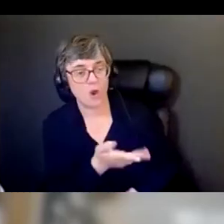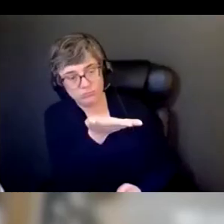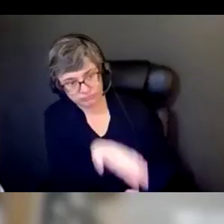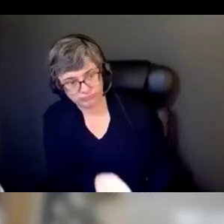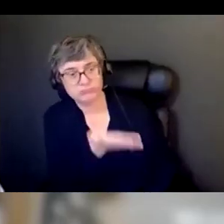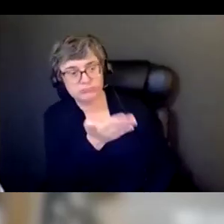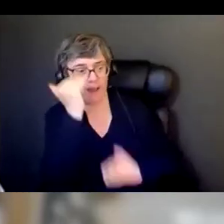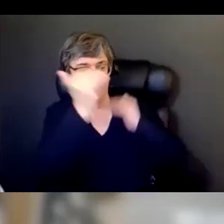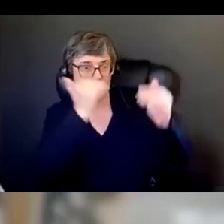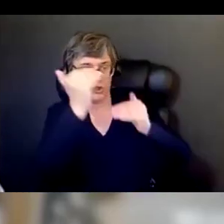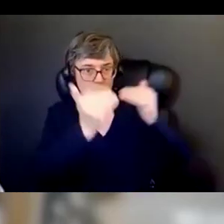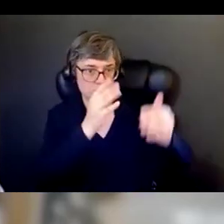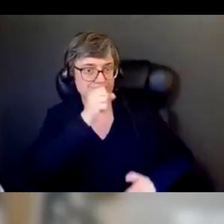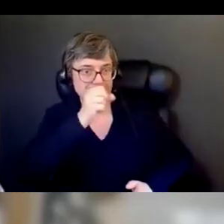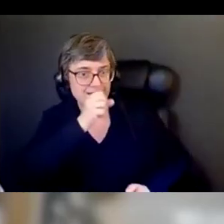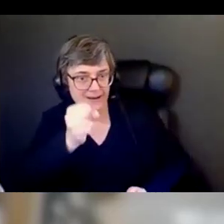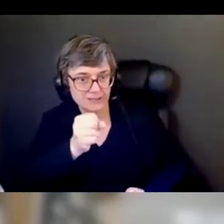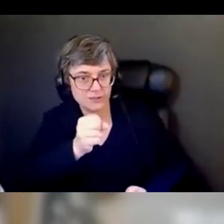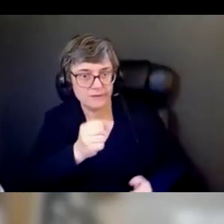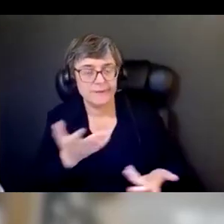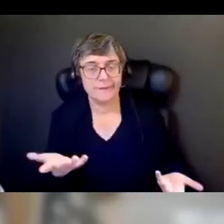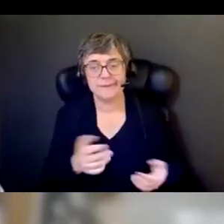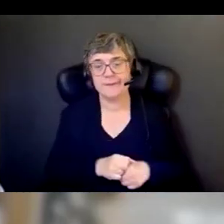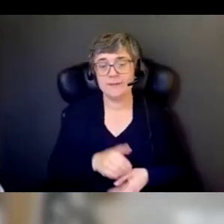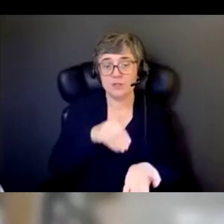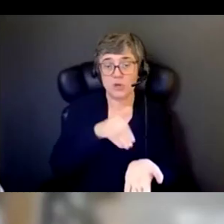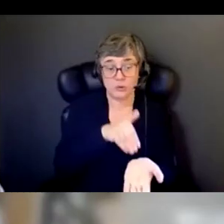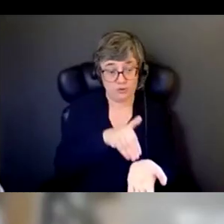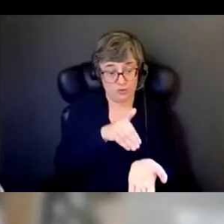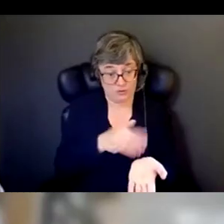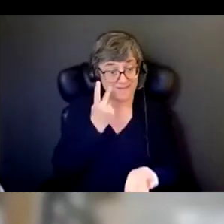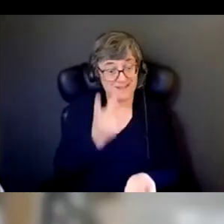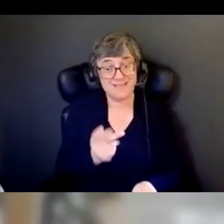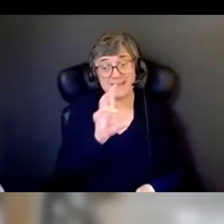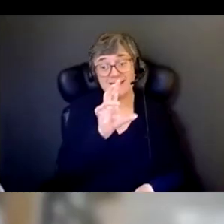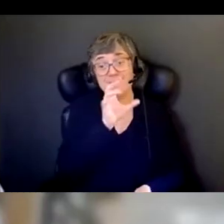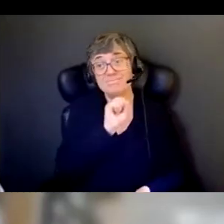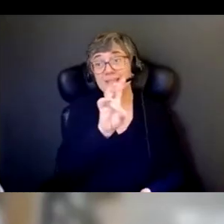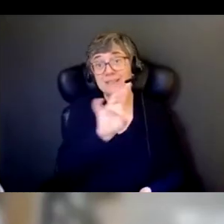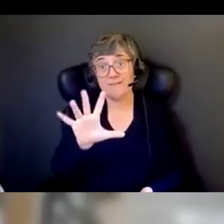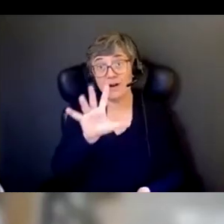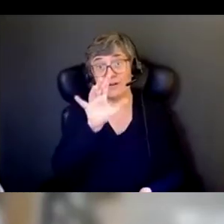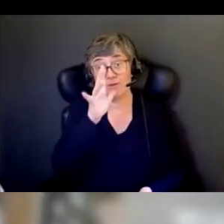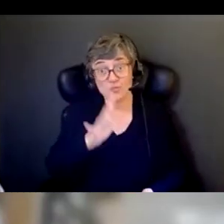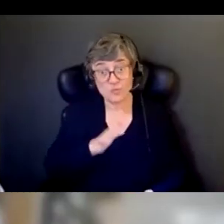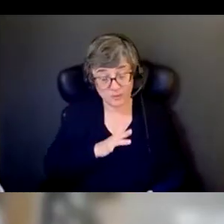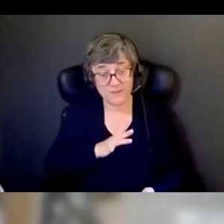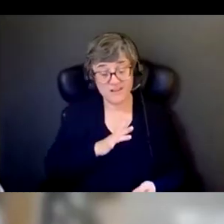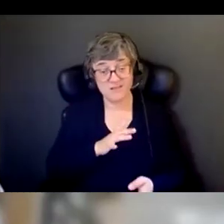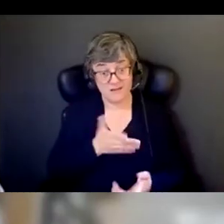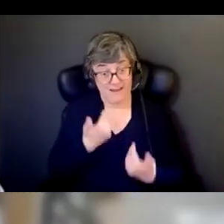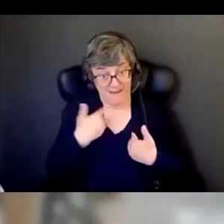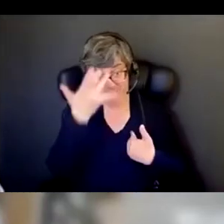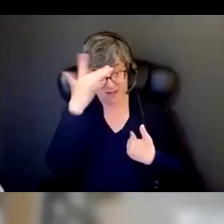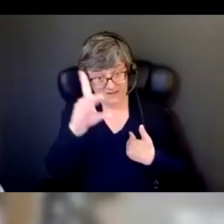a family doctor, for example, sees a 75-year-old woman with a mild intellectual disability who stopped attending her social